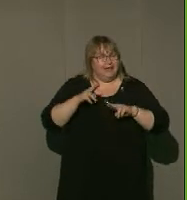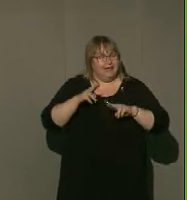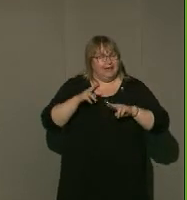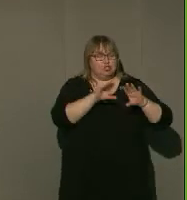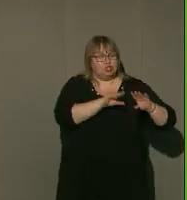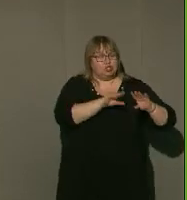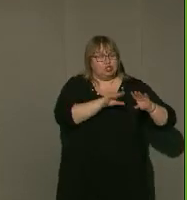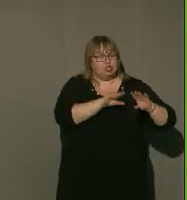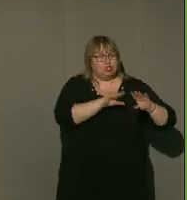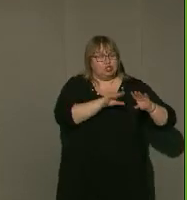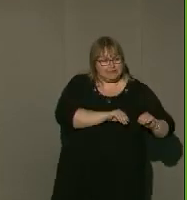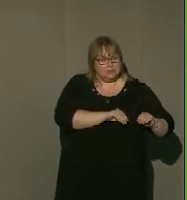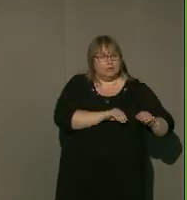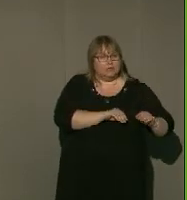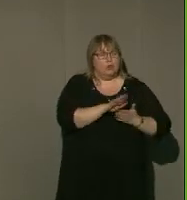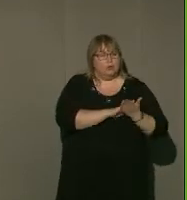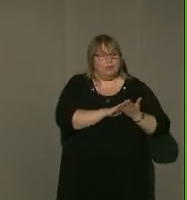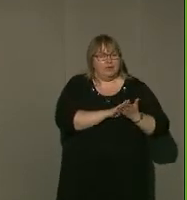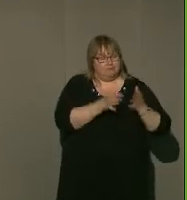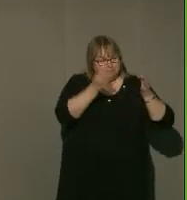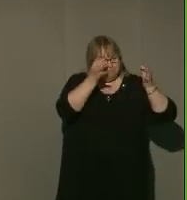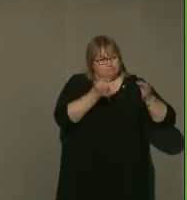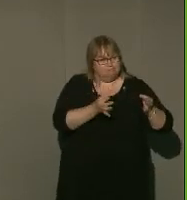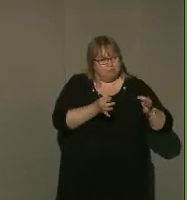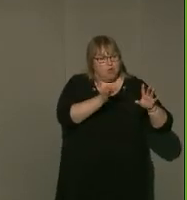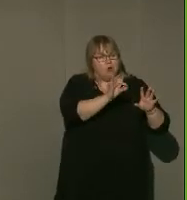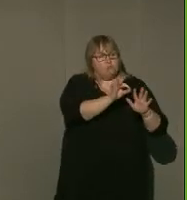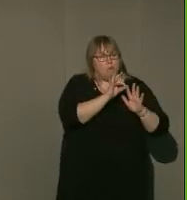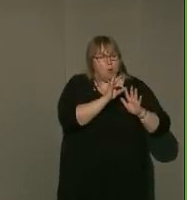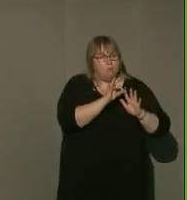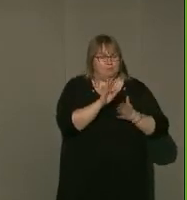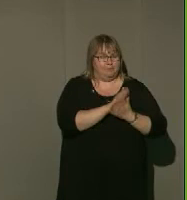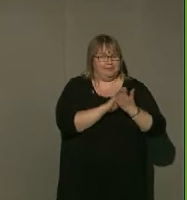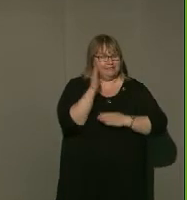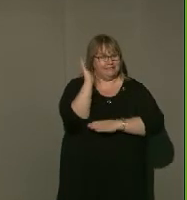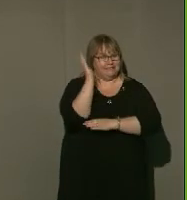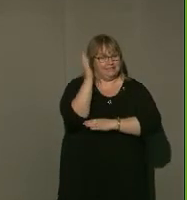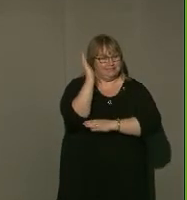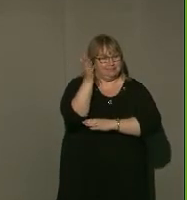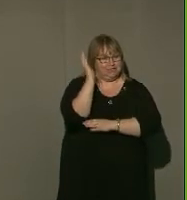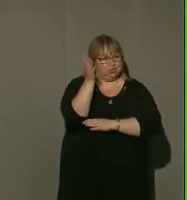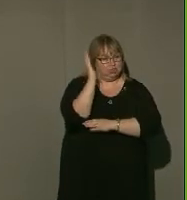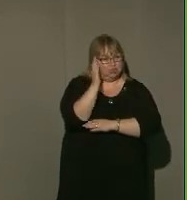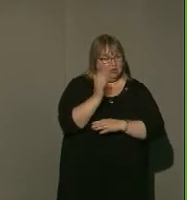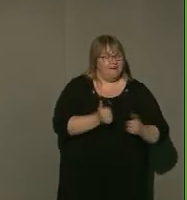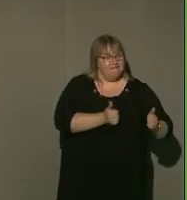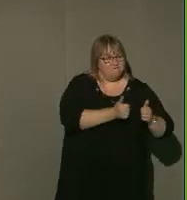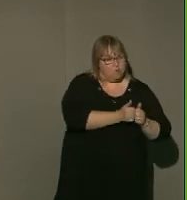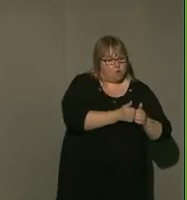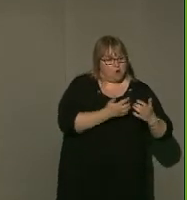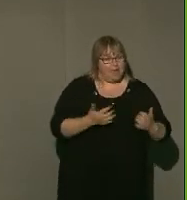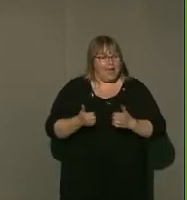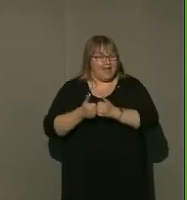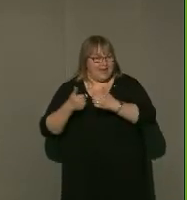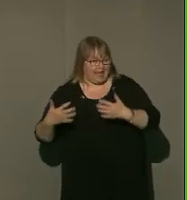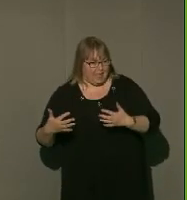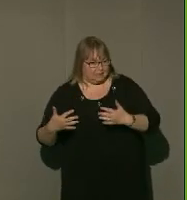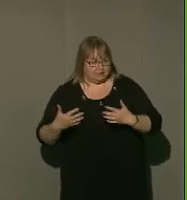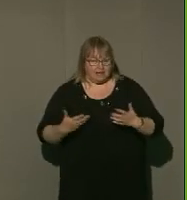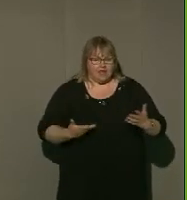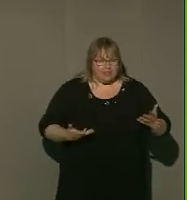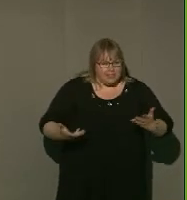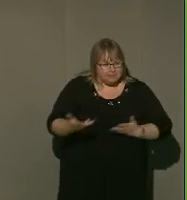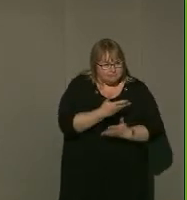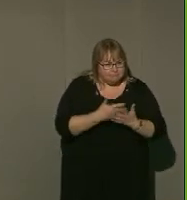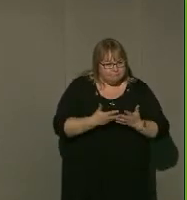we then go into a formal proposal where you get a speech for, potentially a speech against, and then we vote on the actual